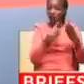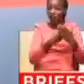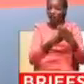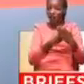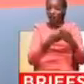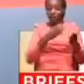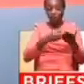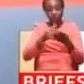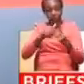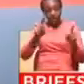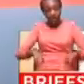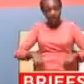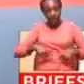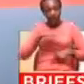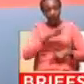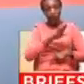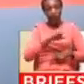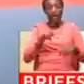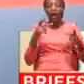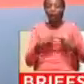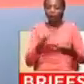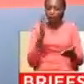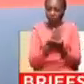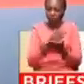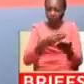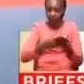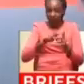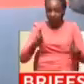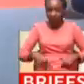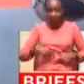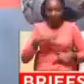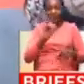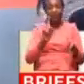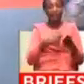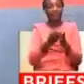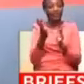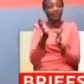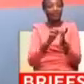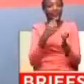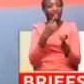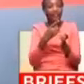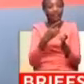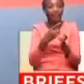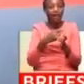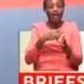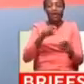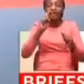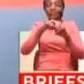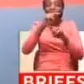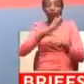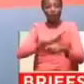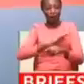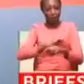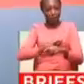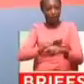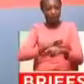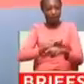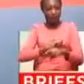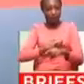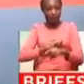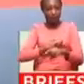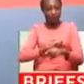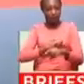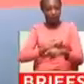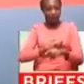your soul, okay? People really sell their soul. That's why Jesus says in Luke 21:19, in your patience, possess ye your souls.